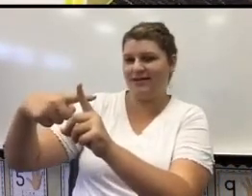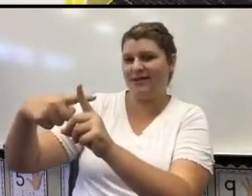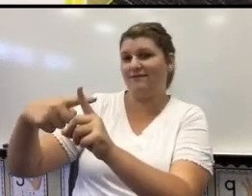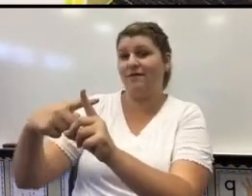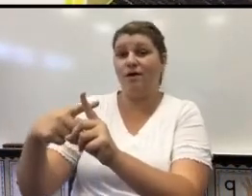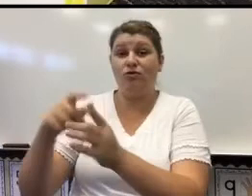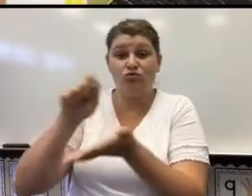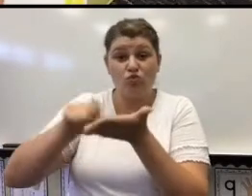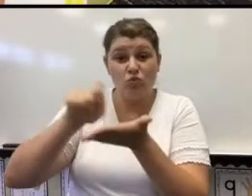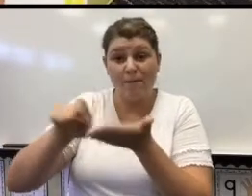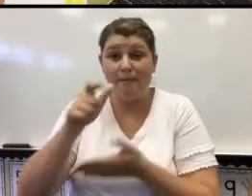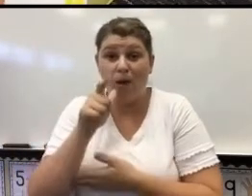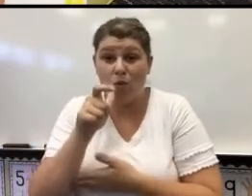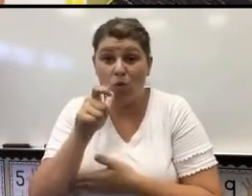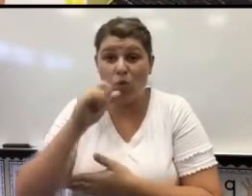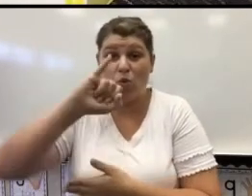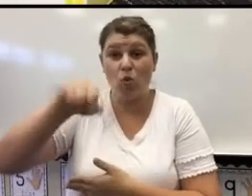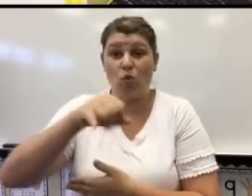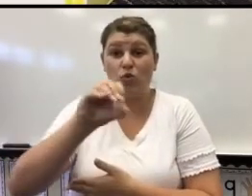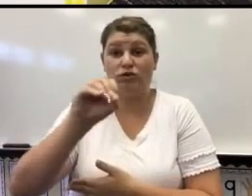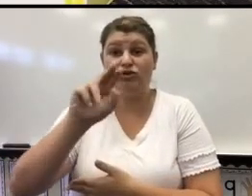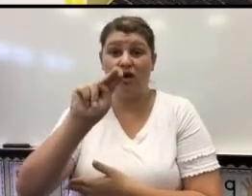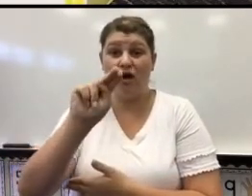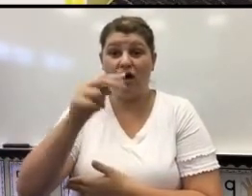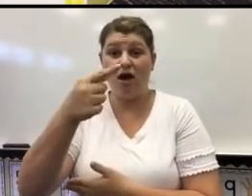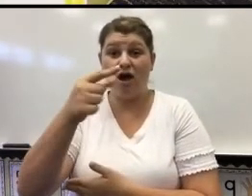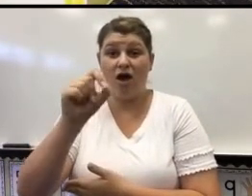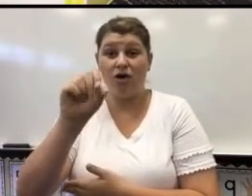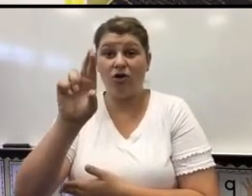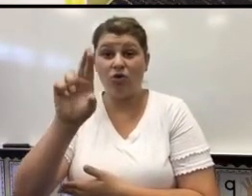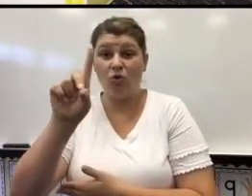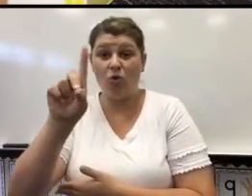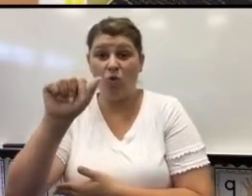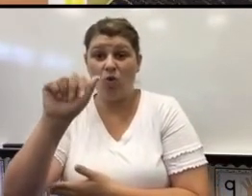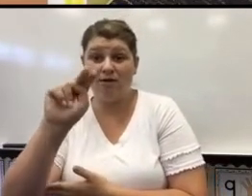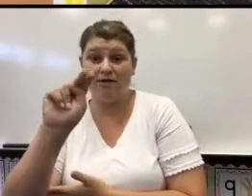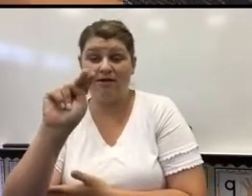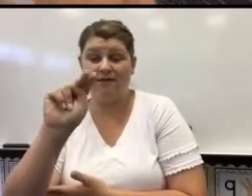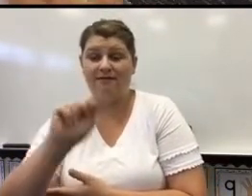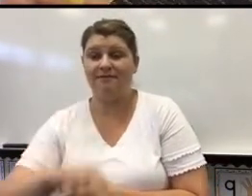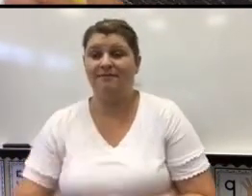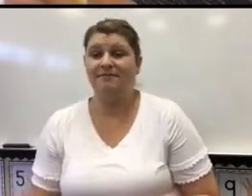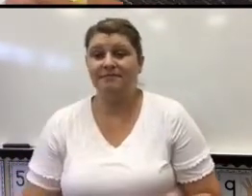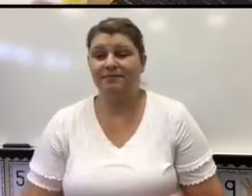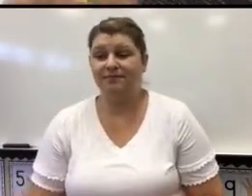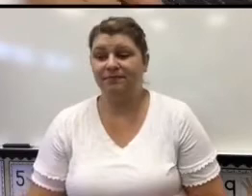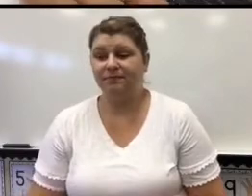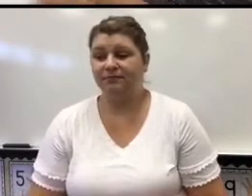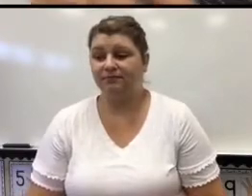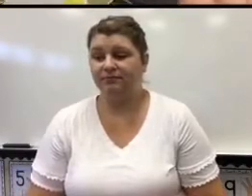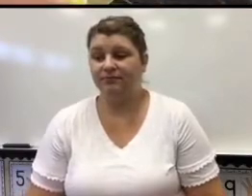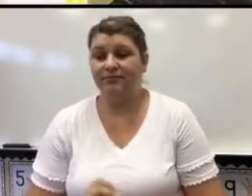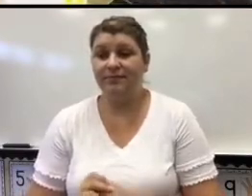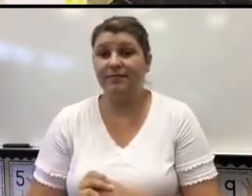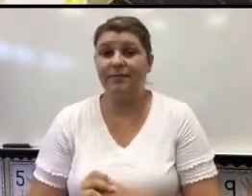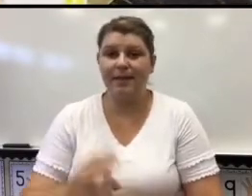challenges by John Gordon, illustrated by Corey Scott.